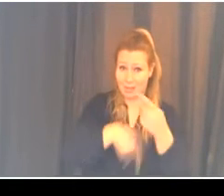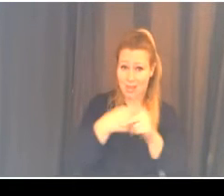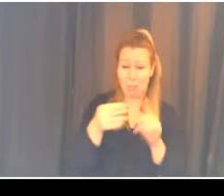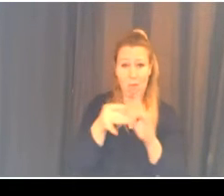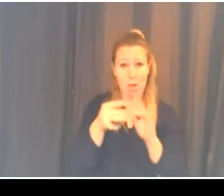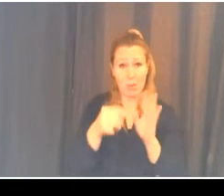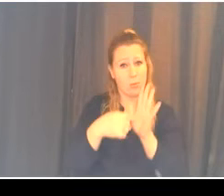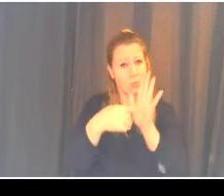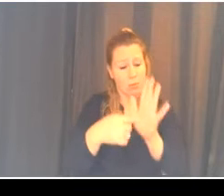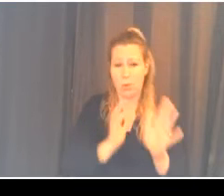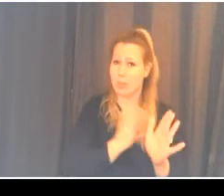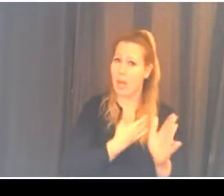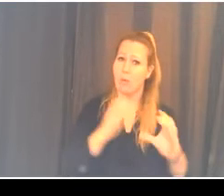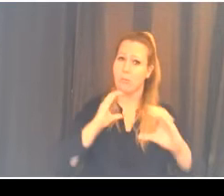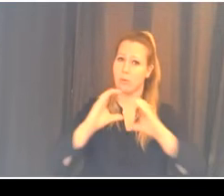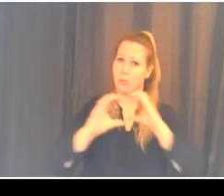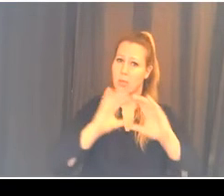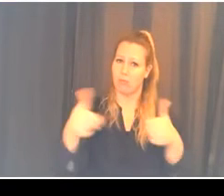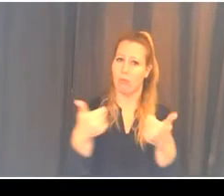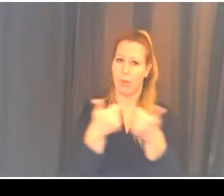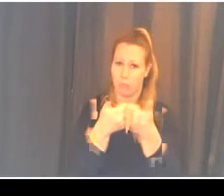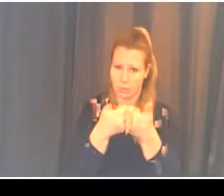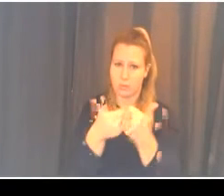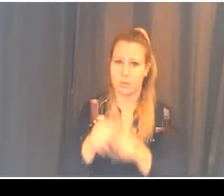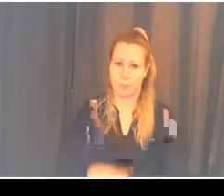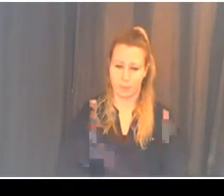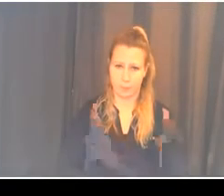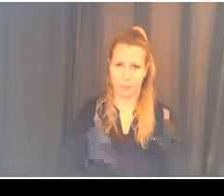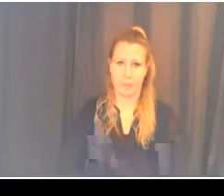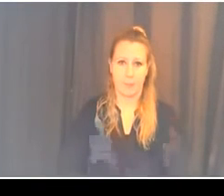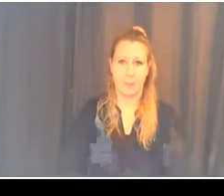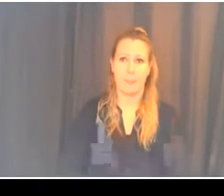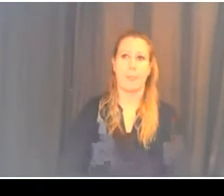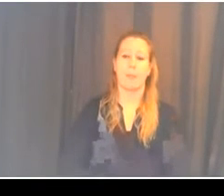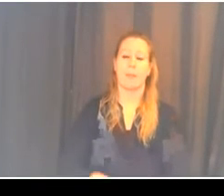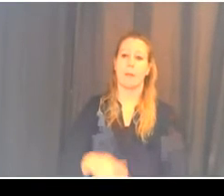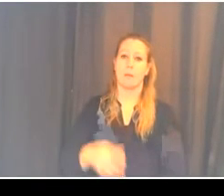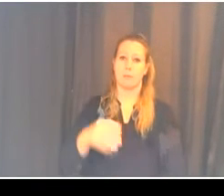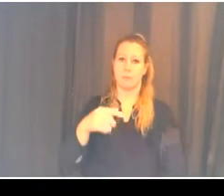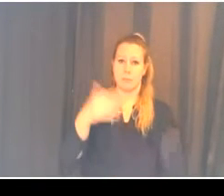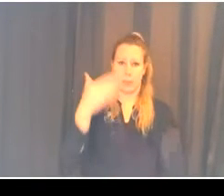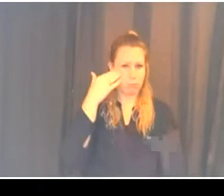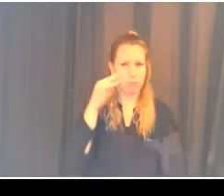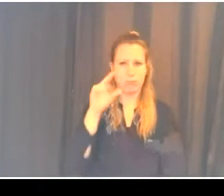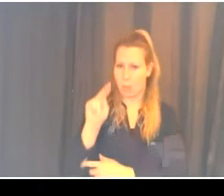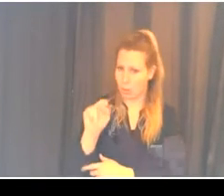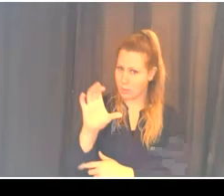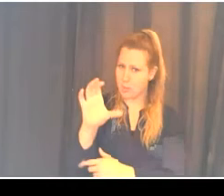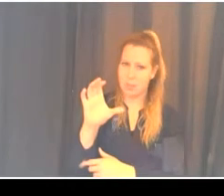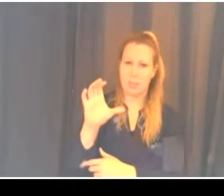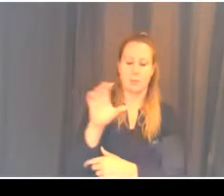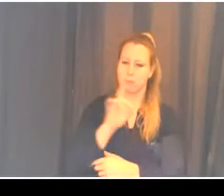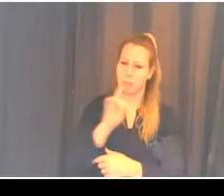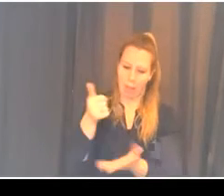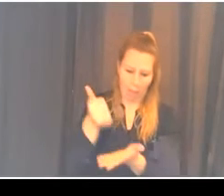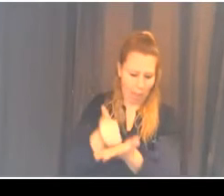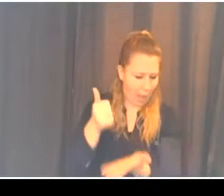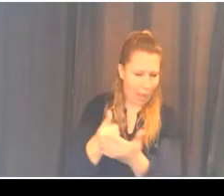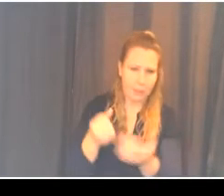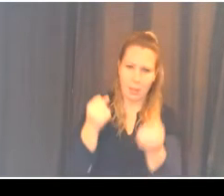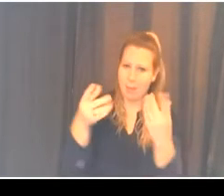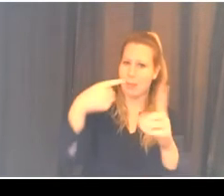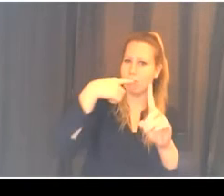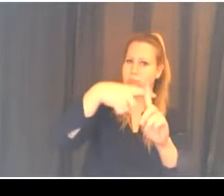list is improving communication about victim resources to the most vulnerable of us the city can utilize its